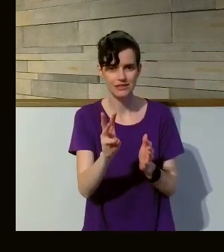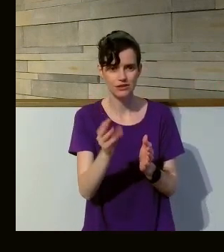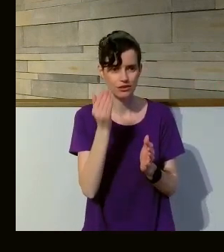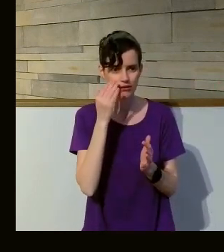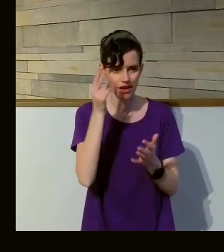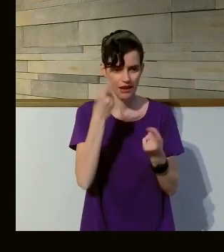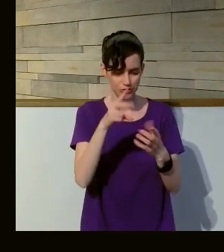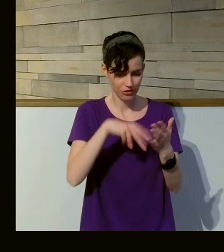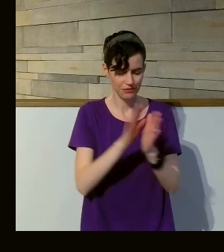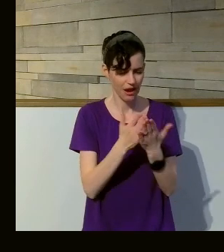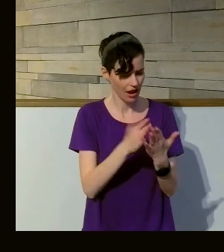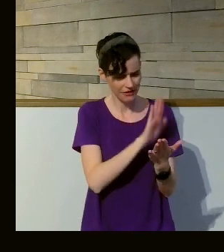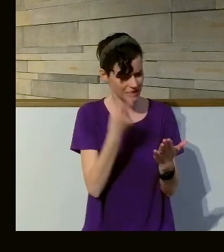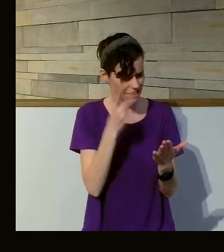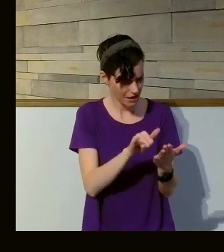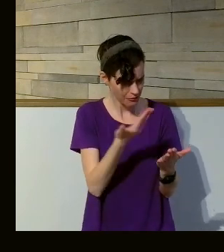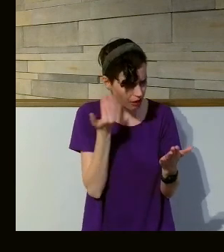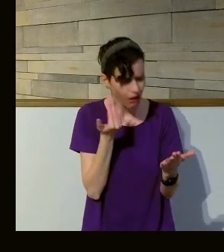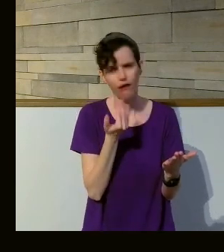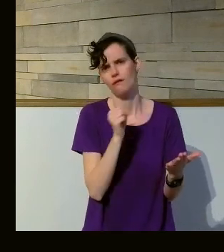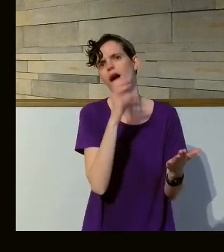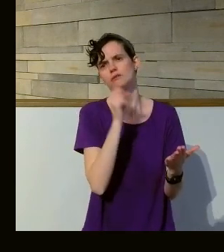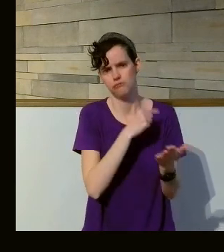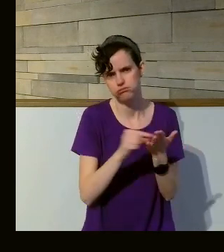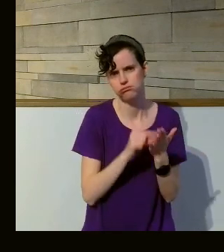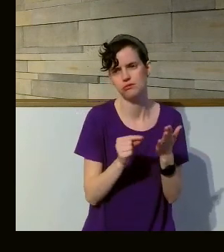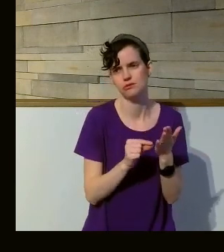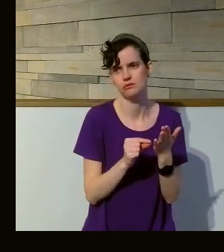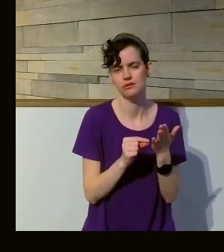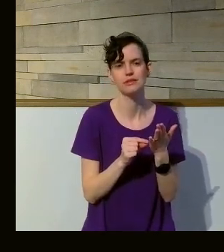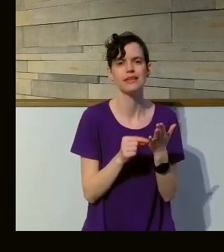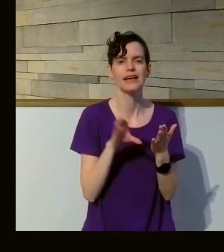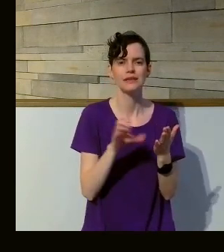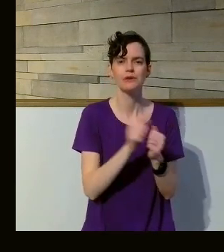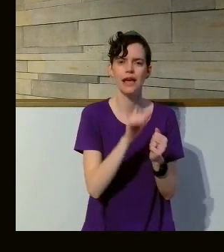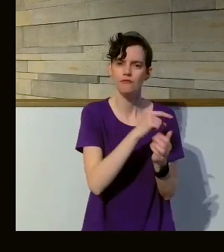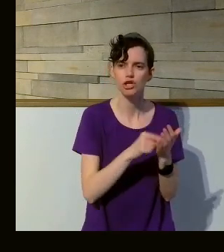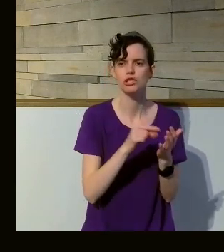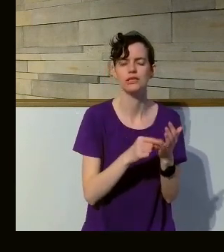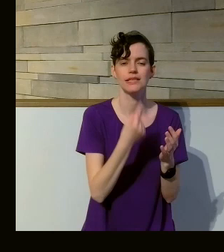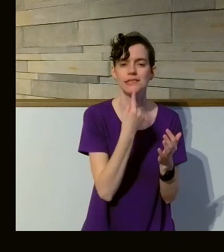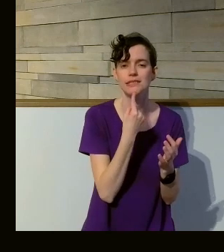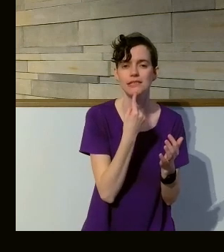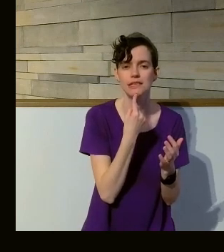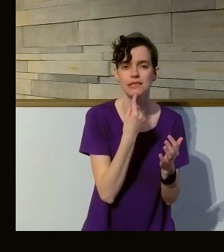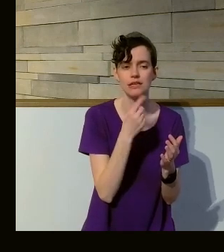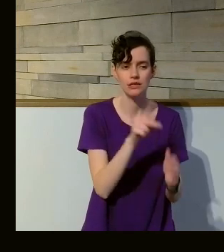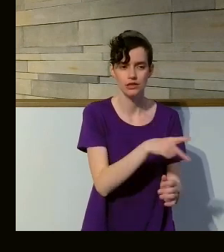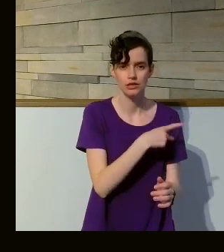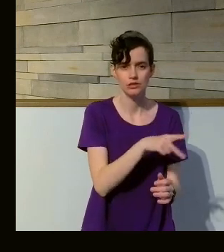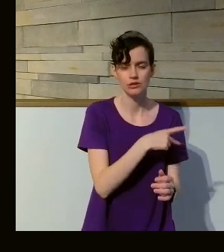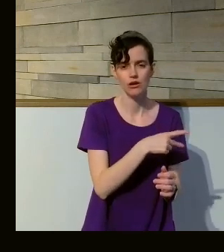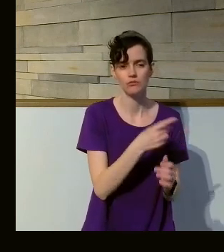When you read the Bible, it's like, oh, I've never seen that before. That's an awesome verse, all right? That's what I did with that verse. It says in that verse, the psalmist